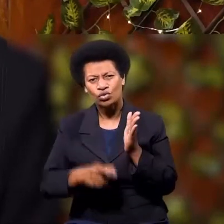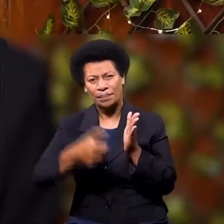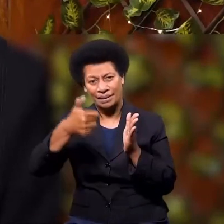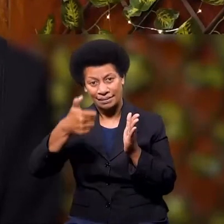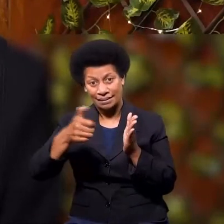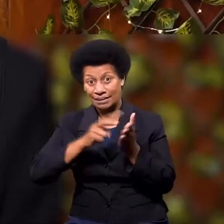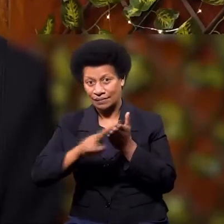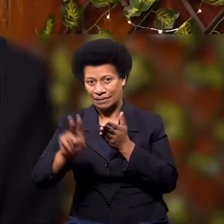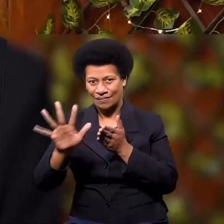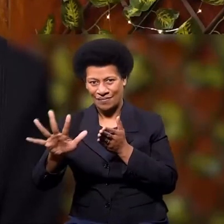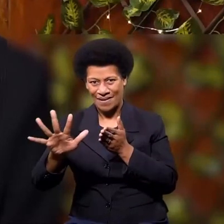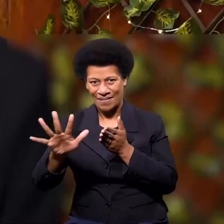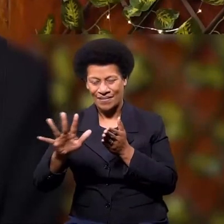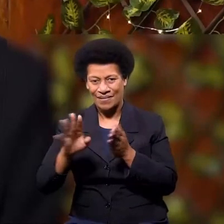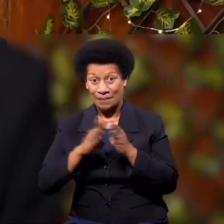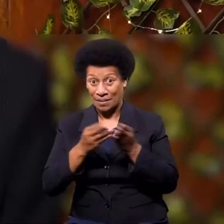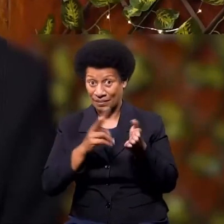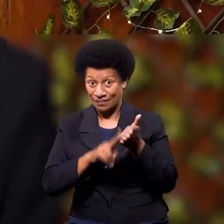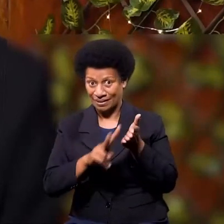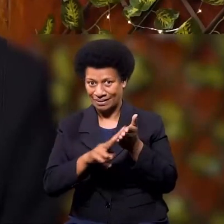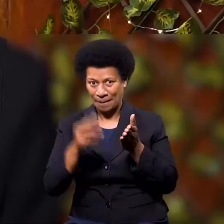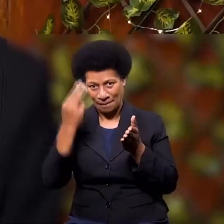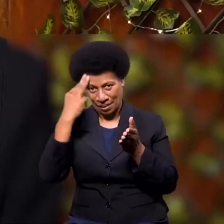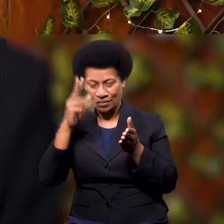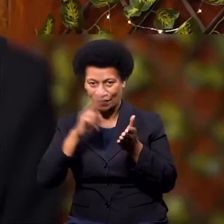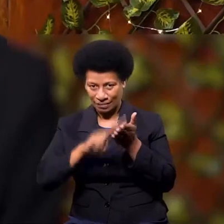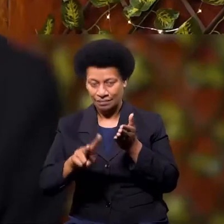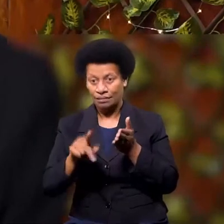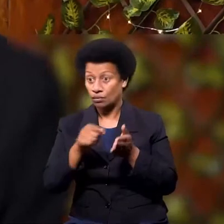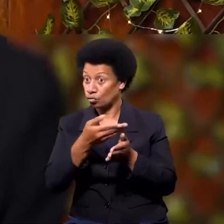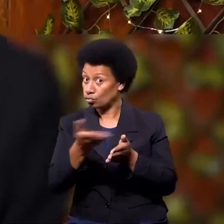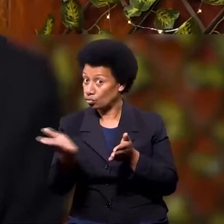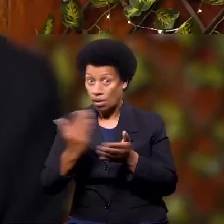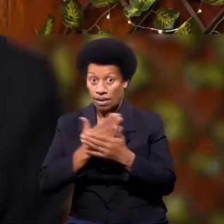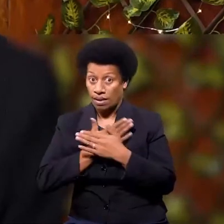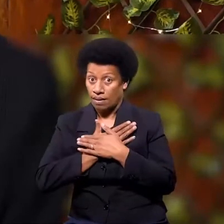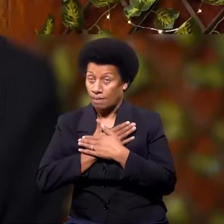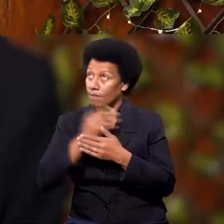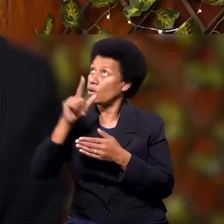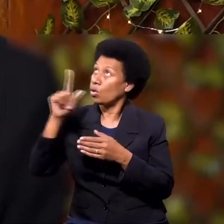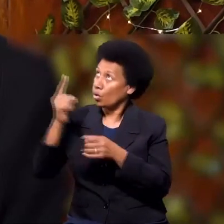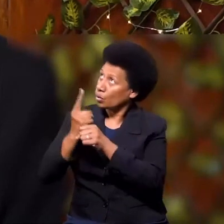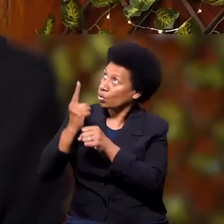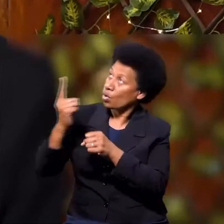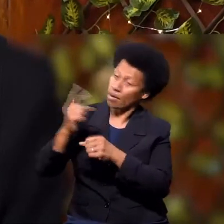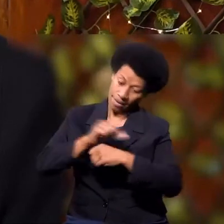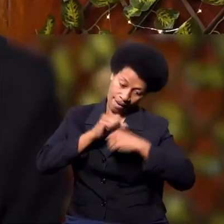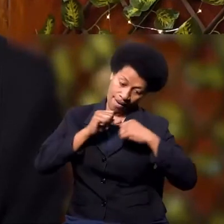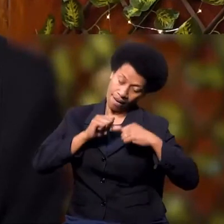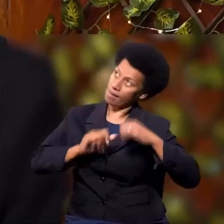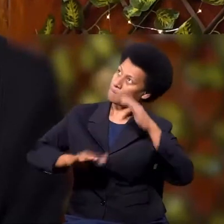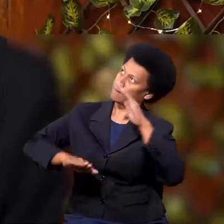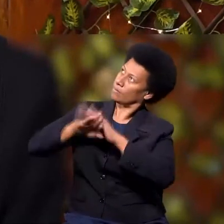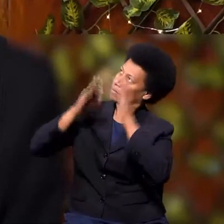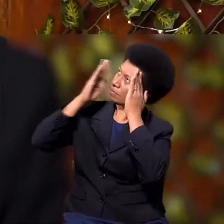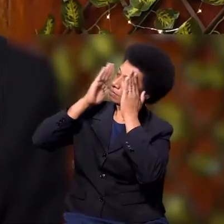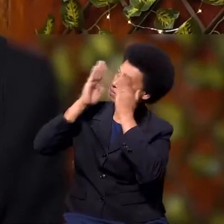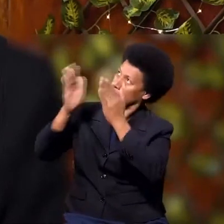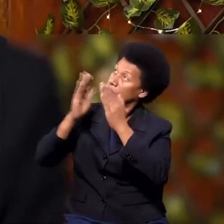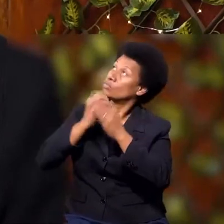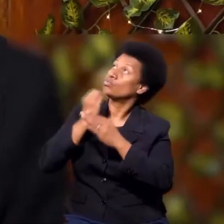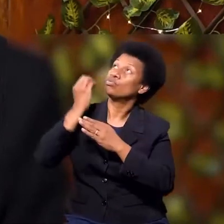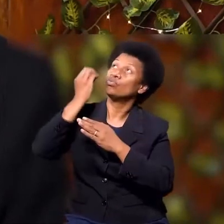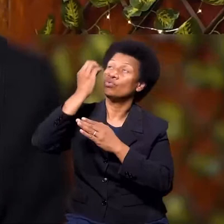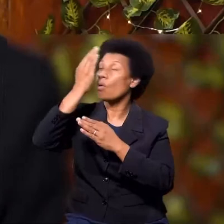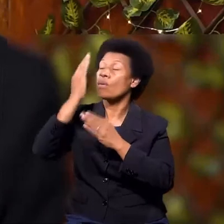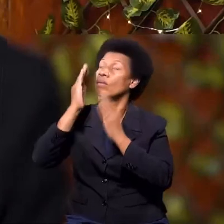verses chapter 6 and verse 5, which says, You shall love the Lord your God with all your heart, with all your